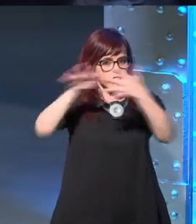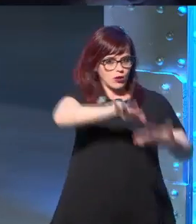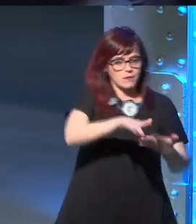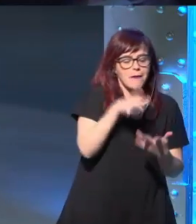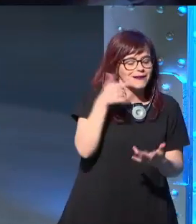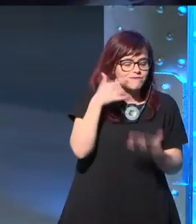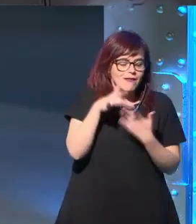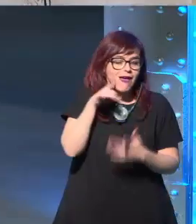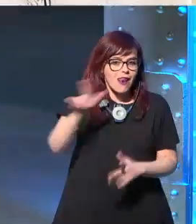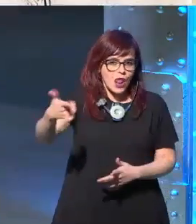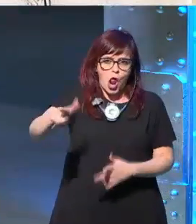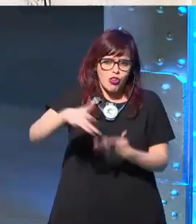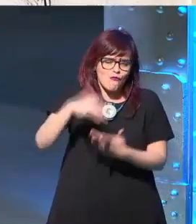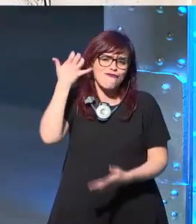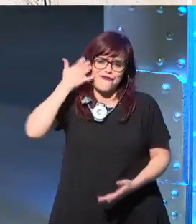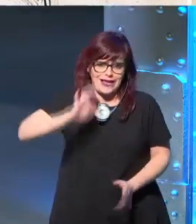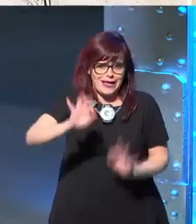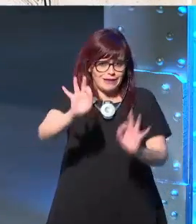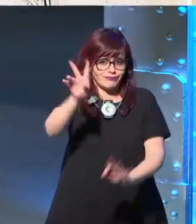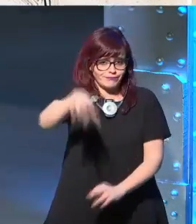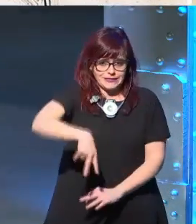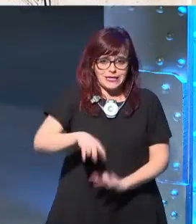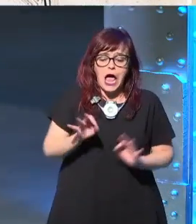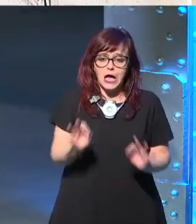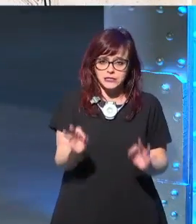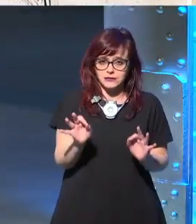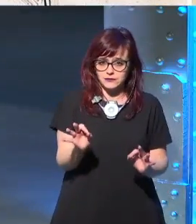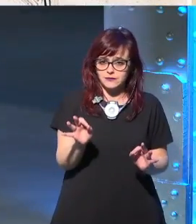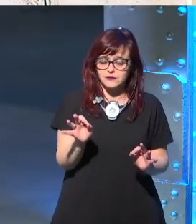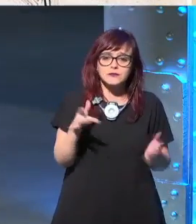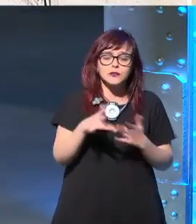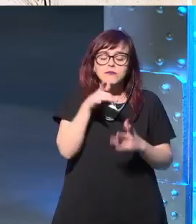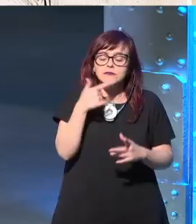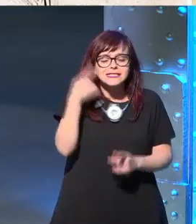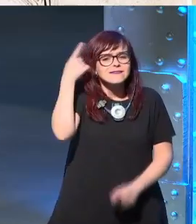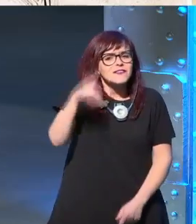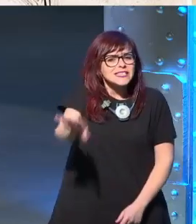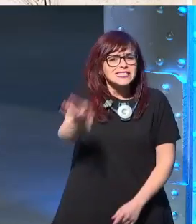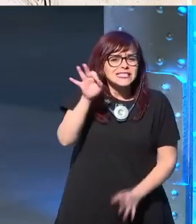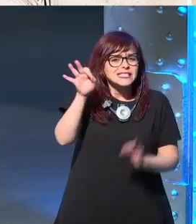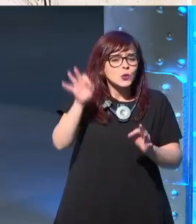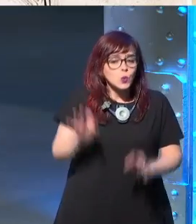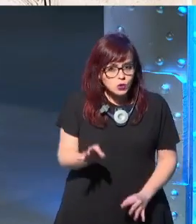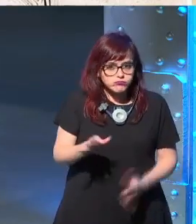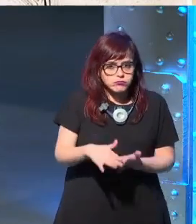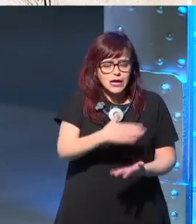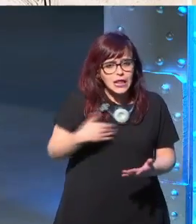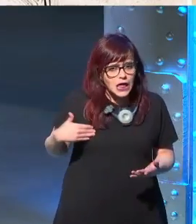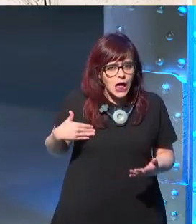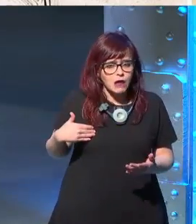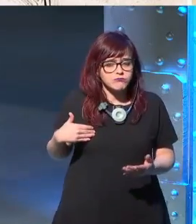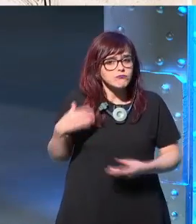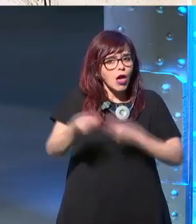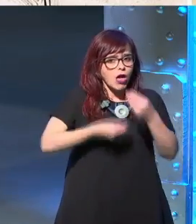420 or so measurements of humans, from the neck to the cheekbone, to the nipples, to the